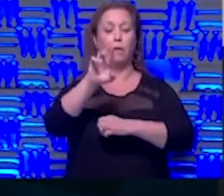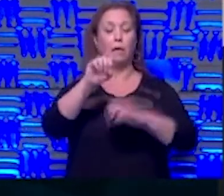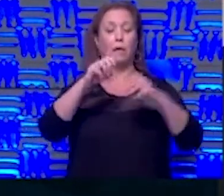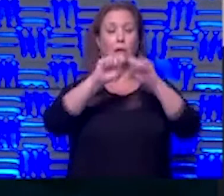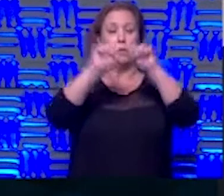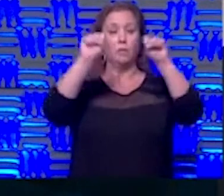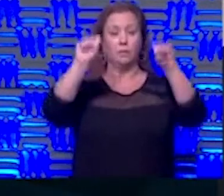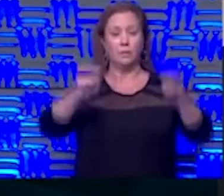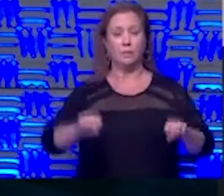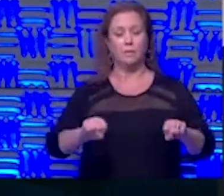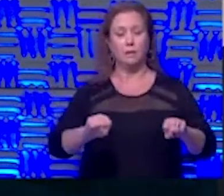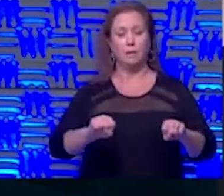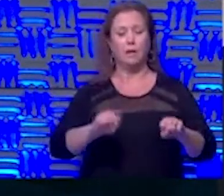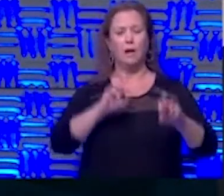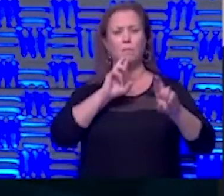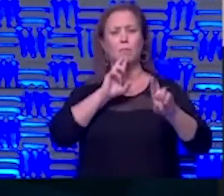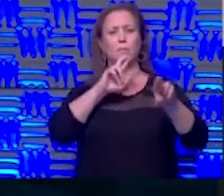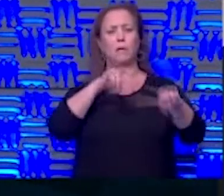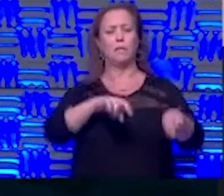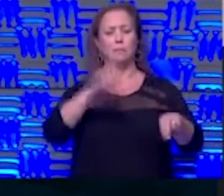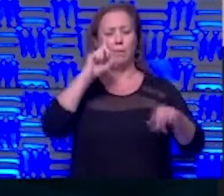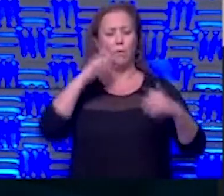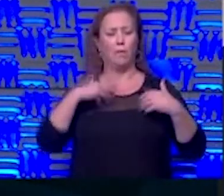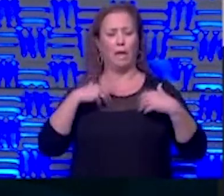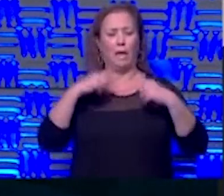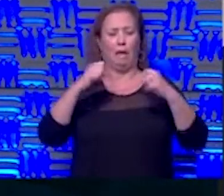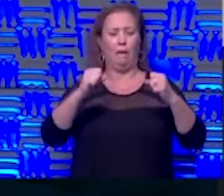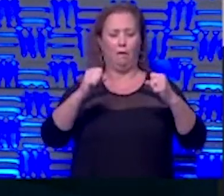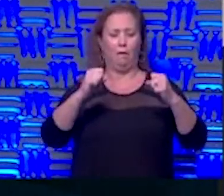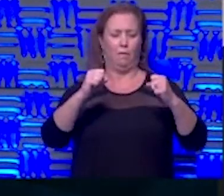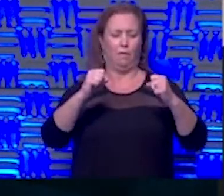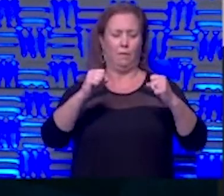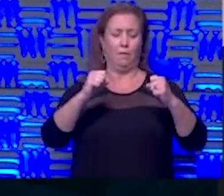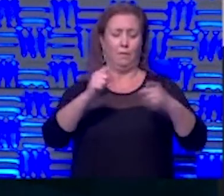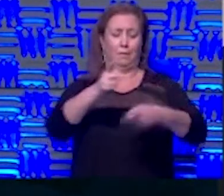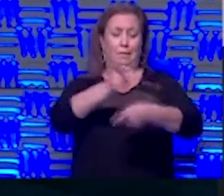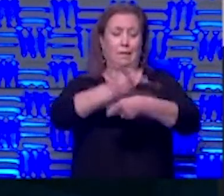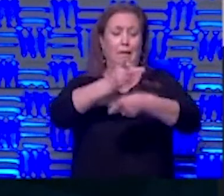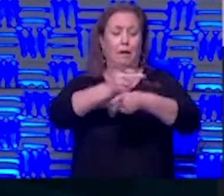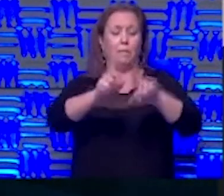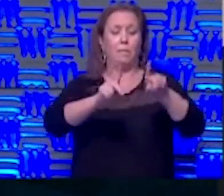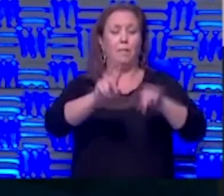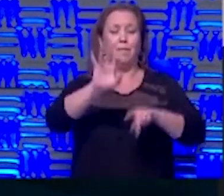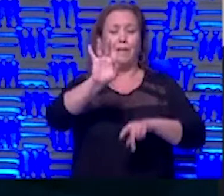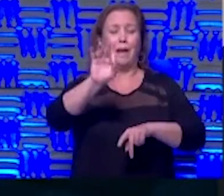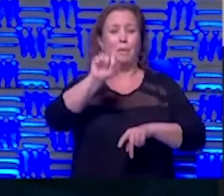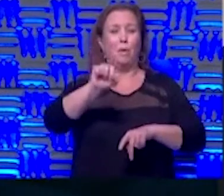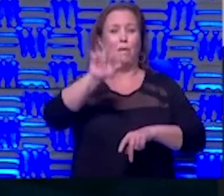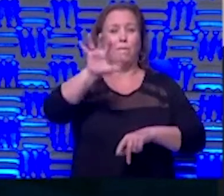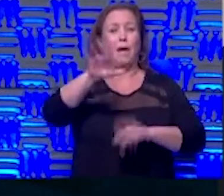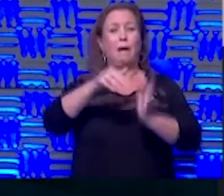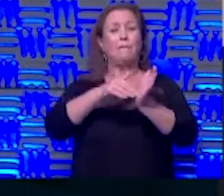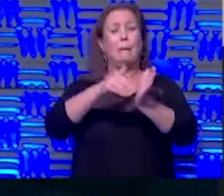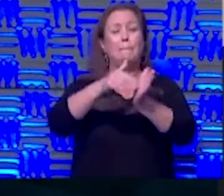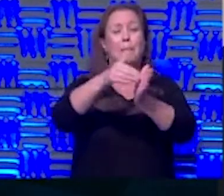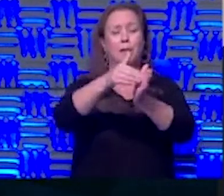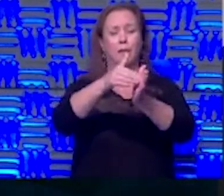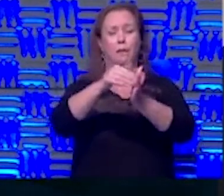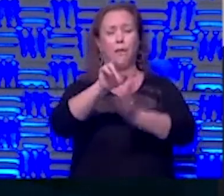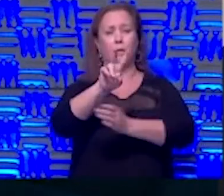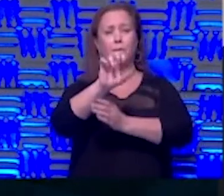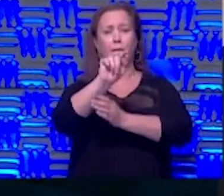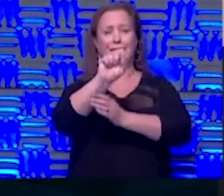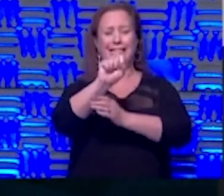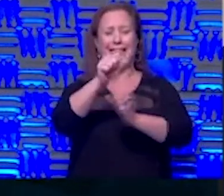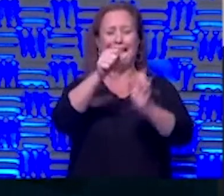for the health and well-being of 9.5 million American veterans, each one of them a